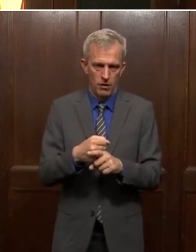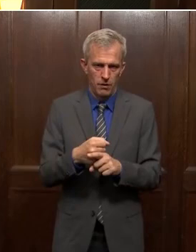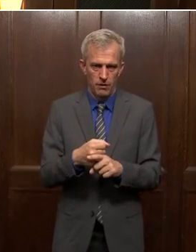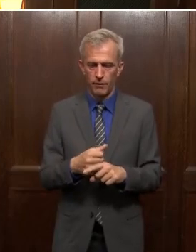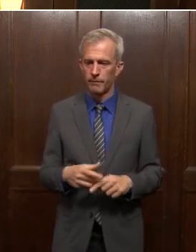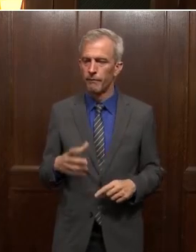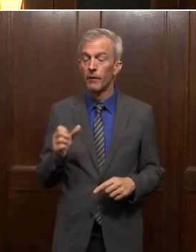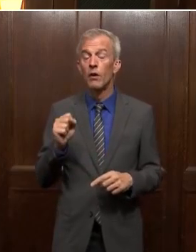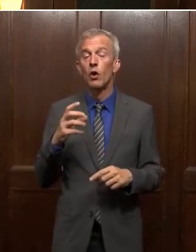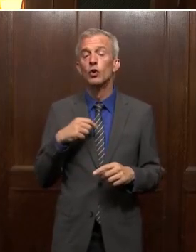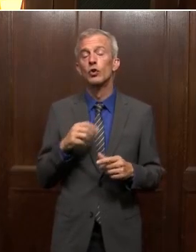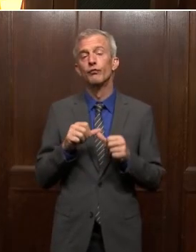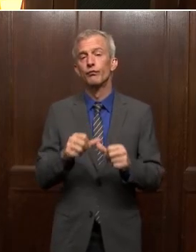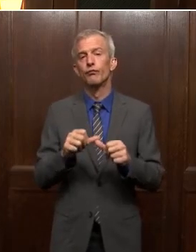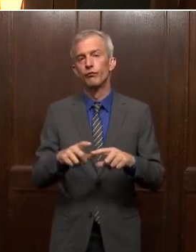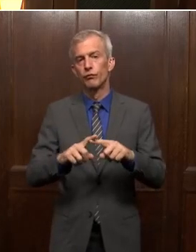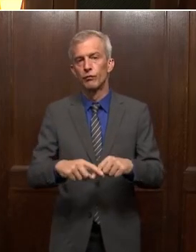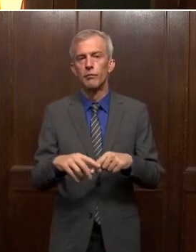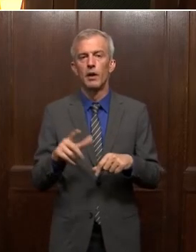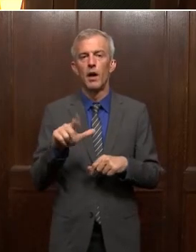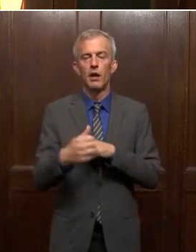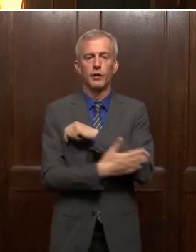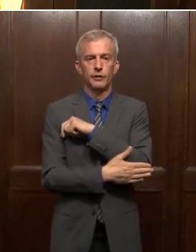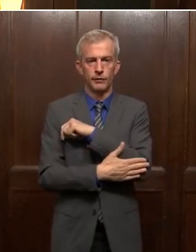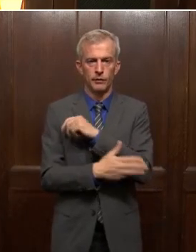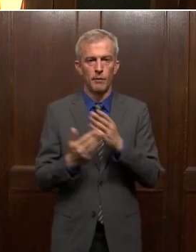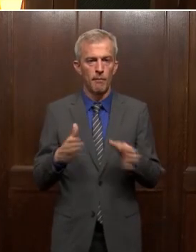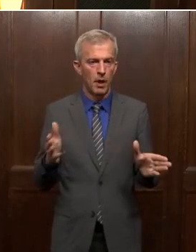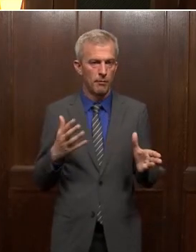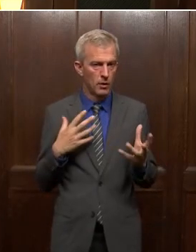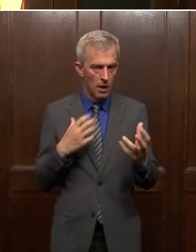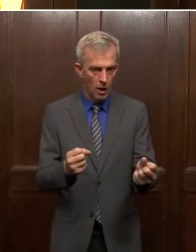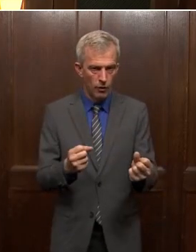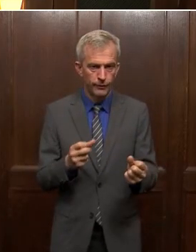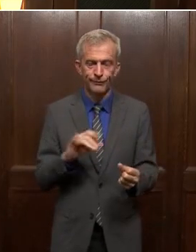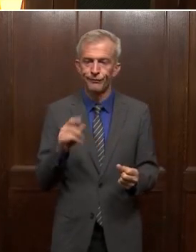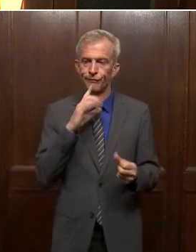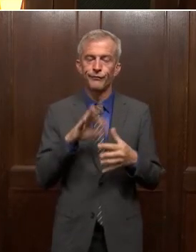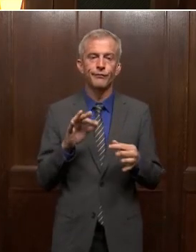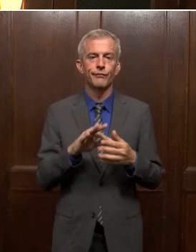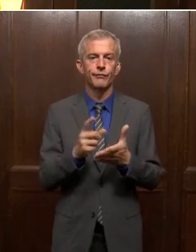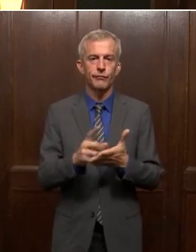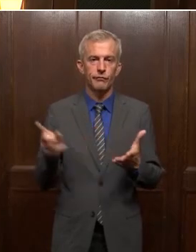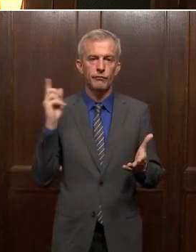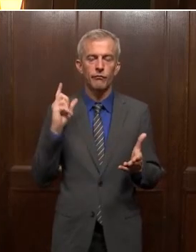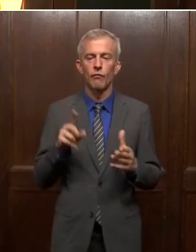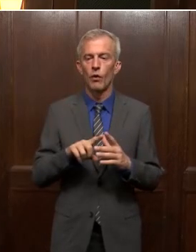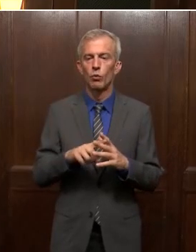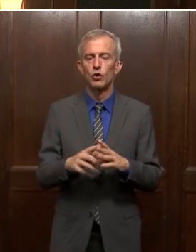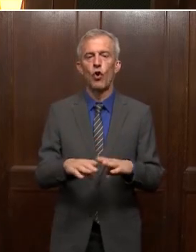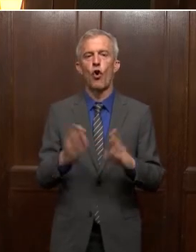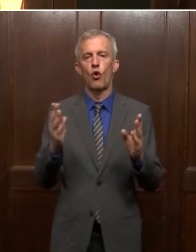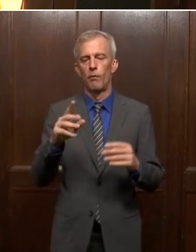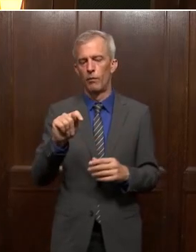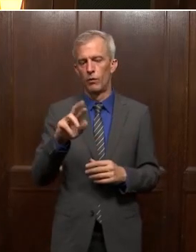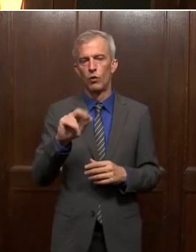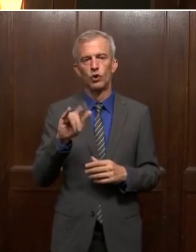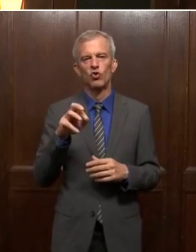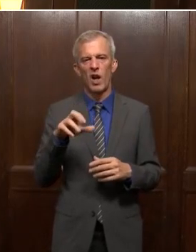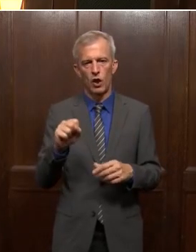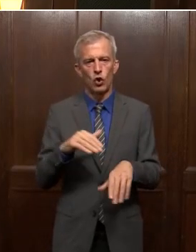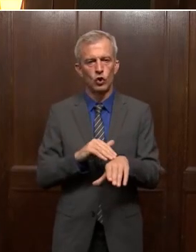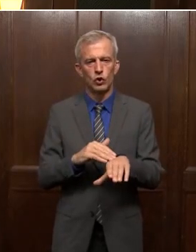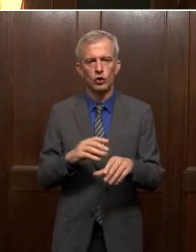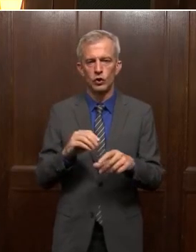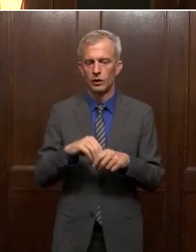LA County Public Health, to keep those going. As I mentioned last week, we started opening up the trailers, starting in Woodland Hills with the first 14 of the hundreds of trailers that are